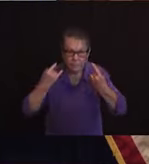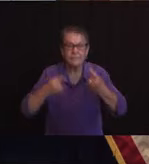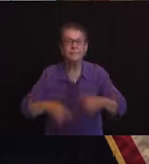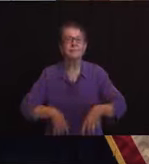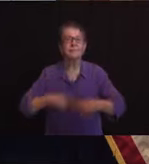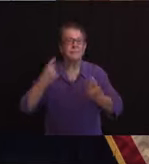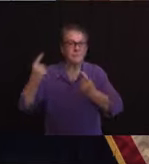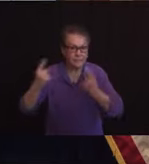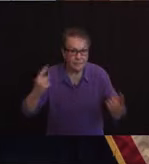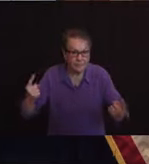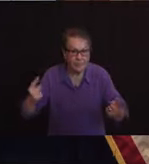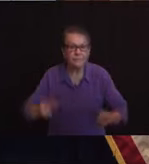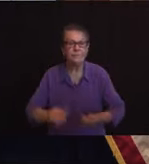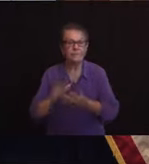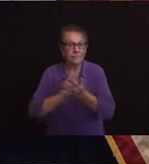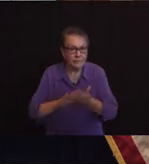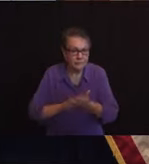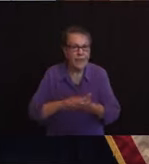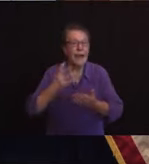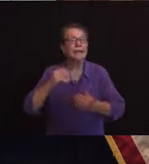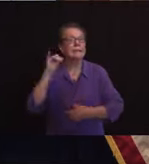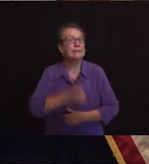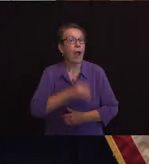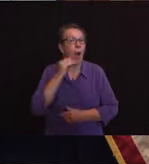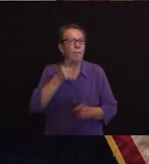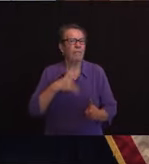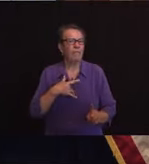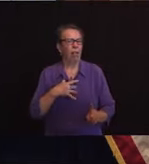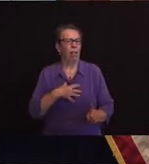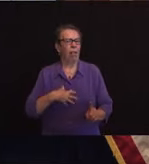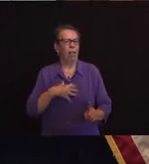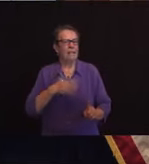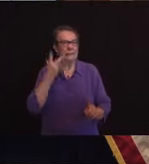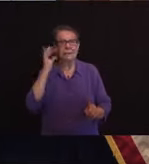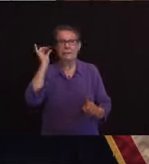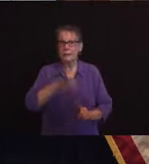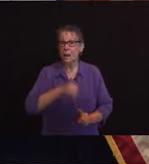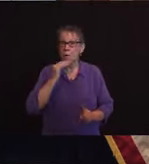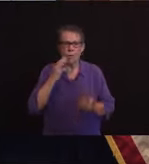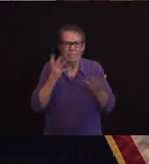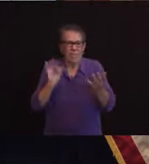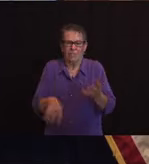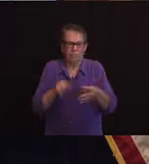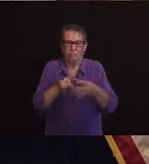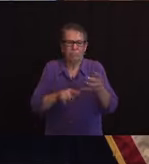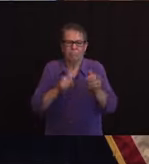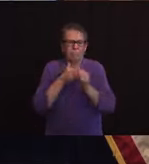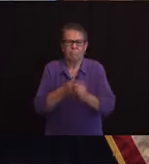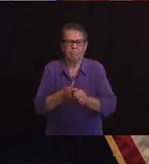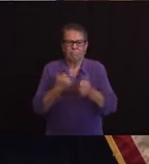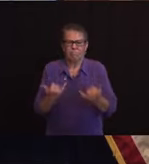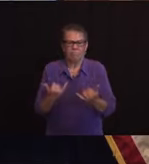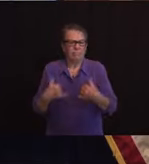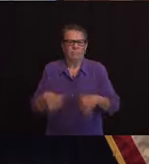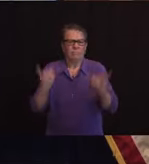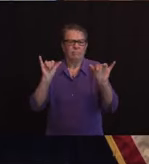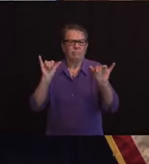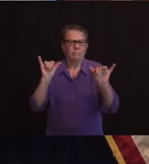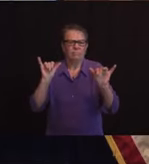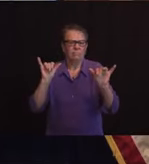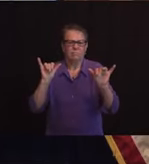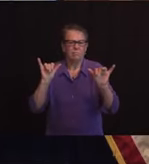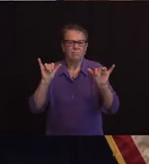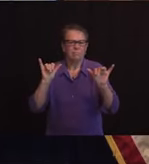household, because the transmission is pretty rampant right now. So there is community spread. I don't